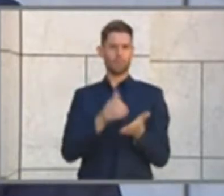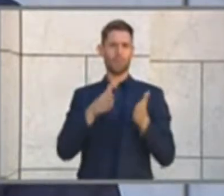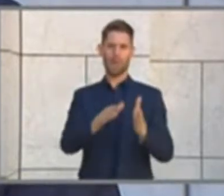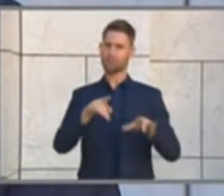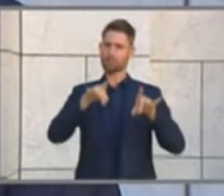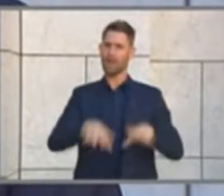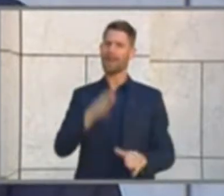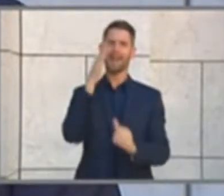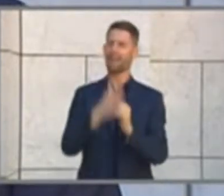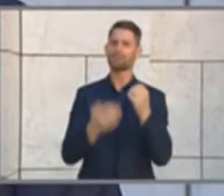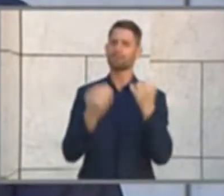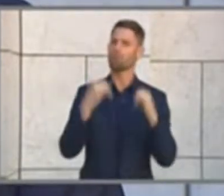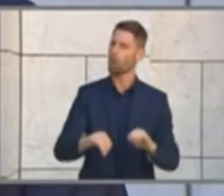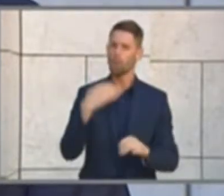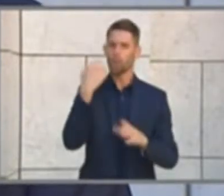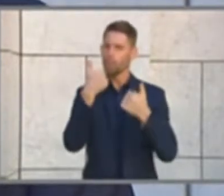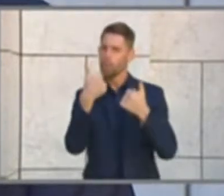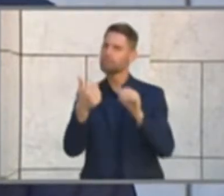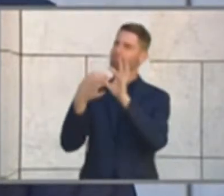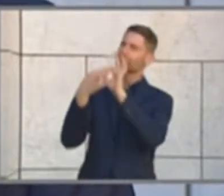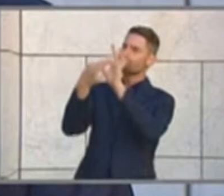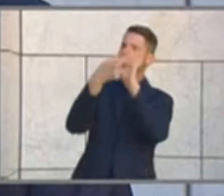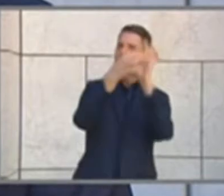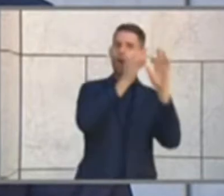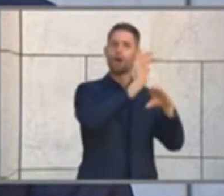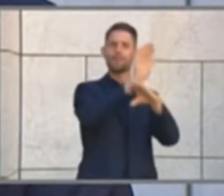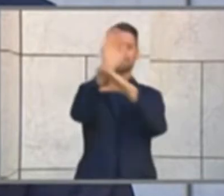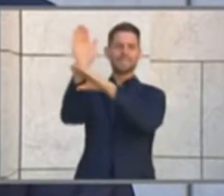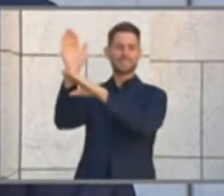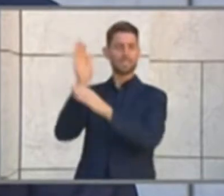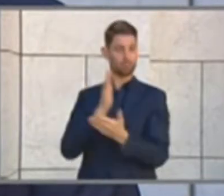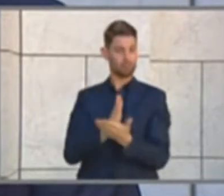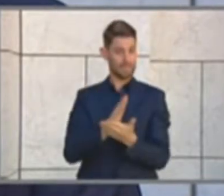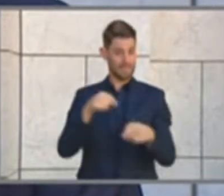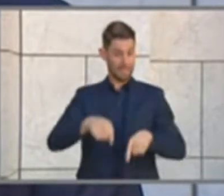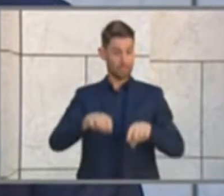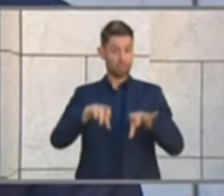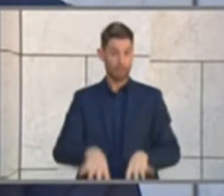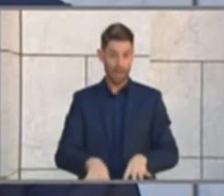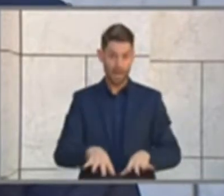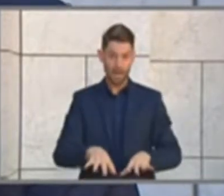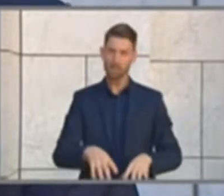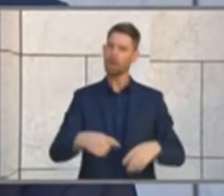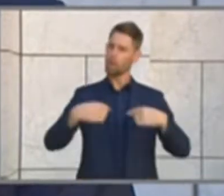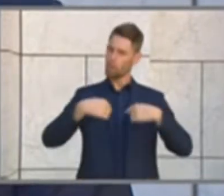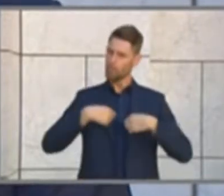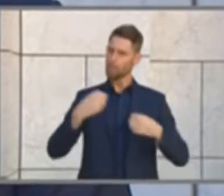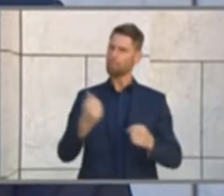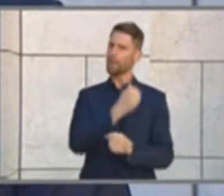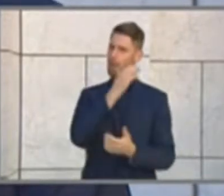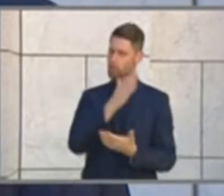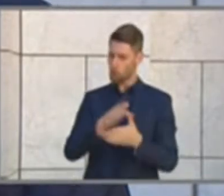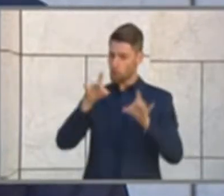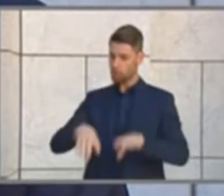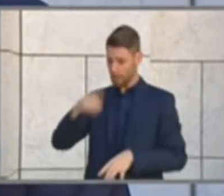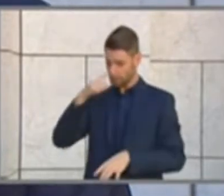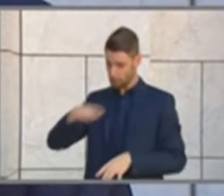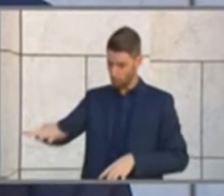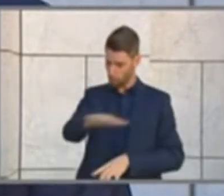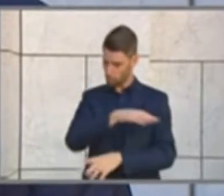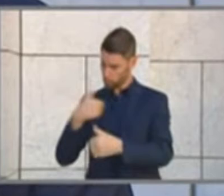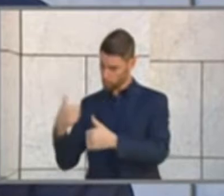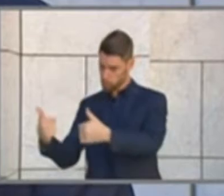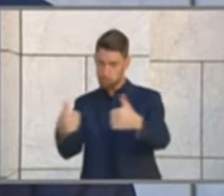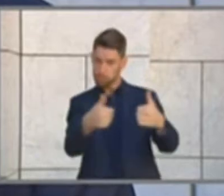we're doing right now. And Australia, in the way we engage on our terms, in our interests, with our